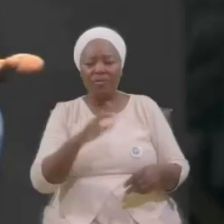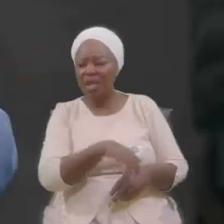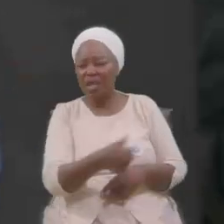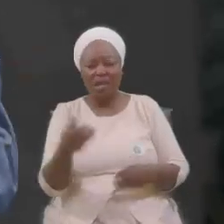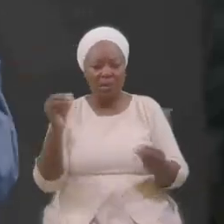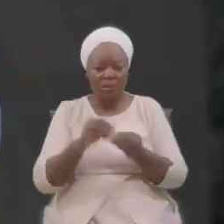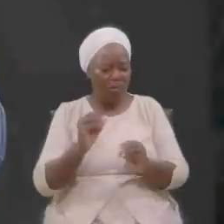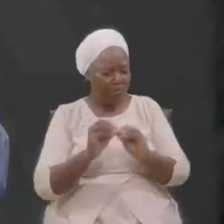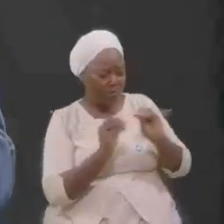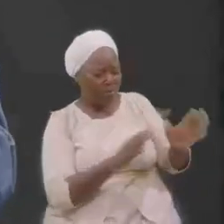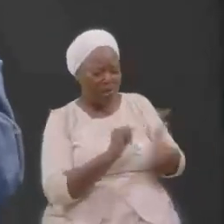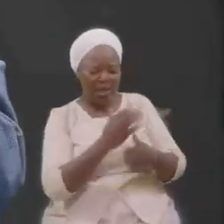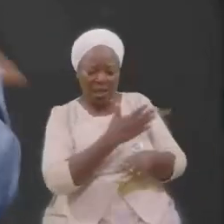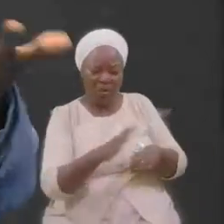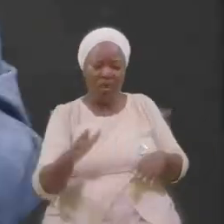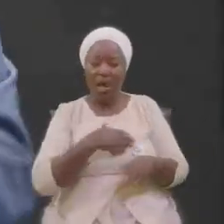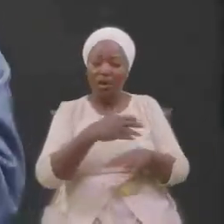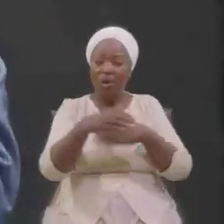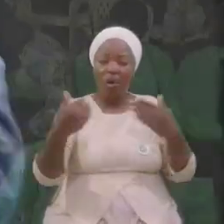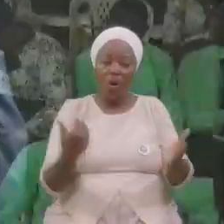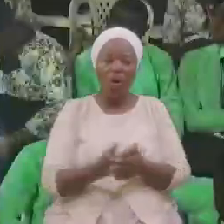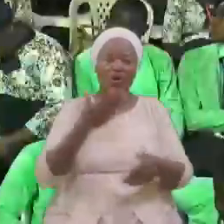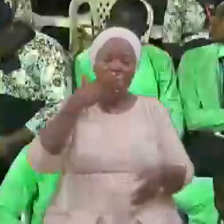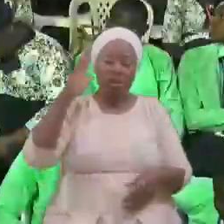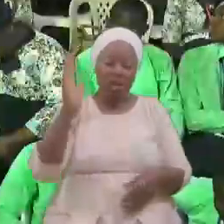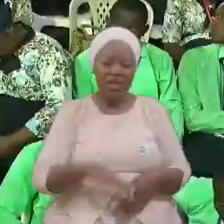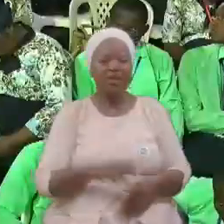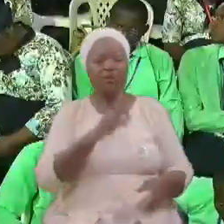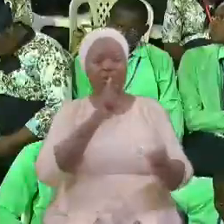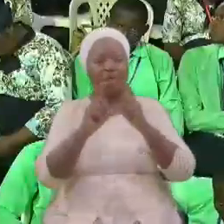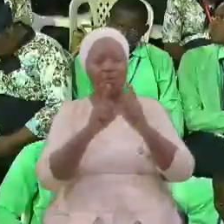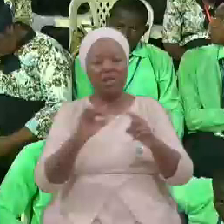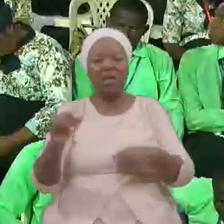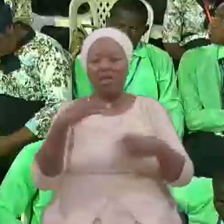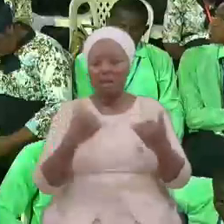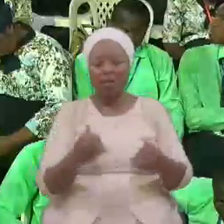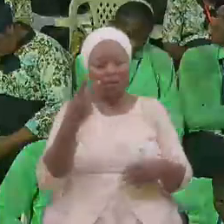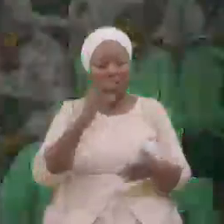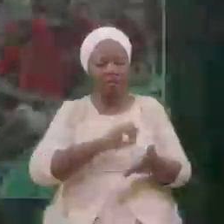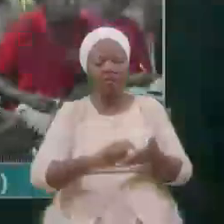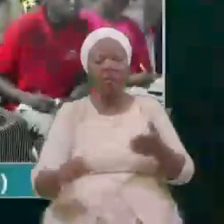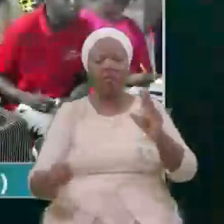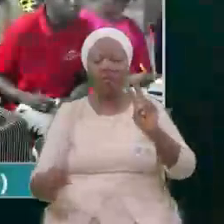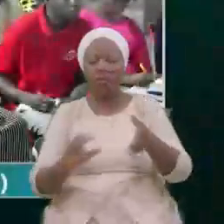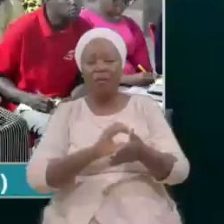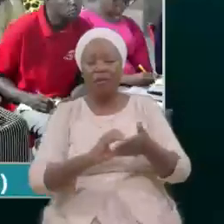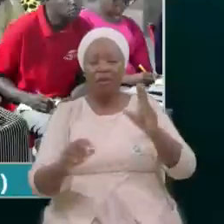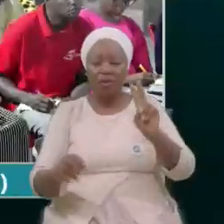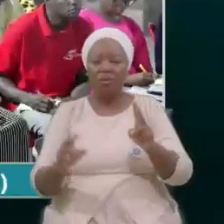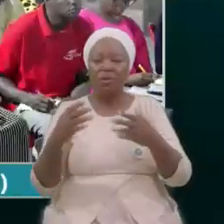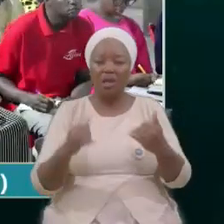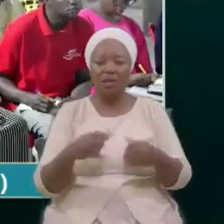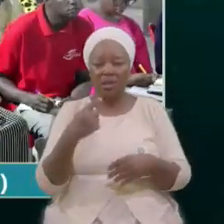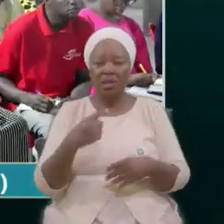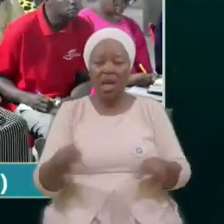that aside and all evil speaking. Look at verse 2. In verse 2, it says, as